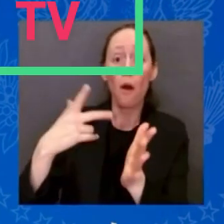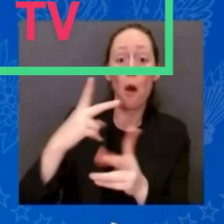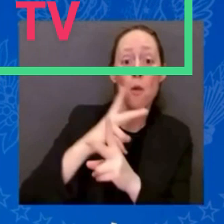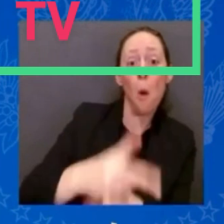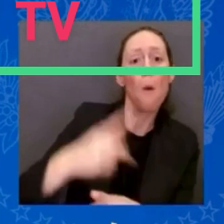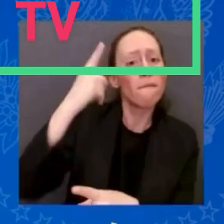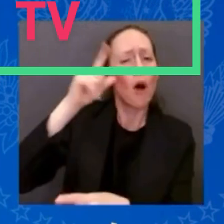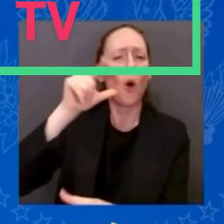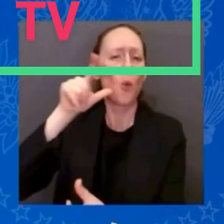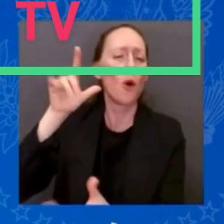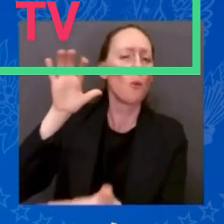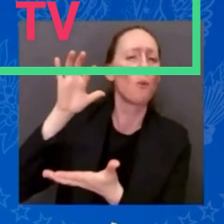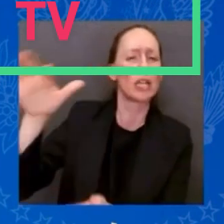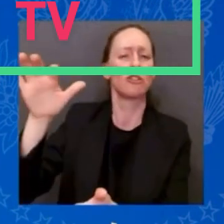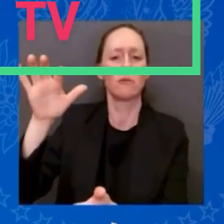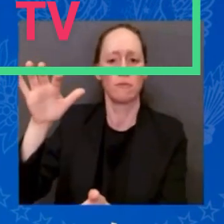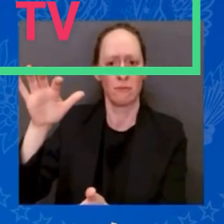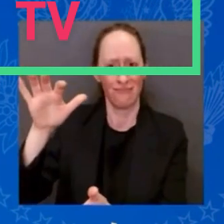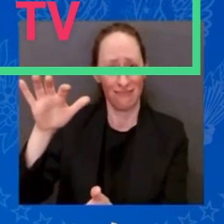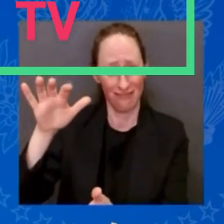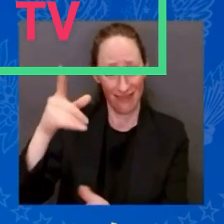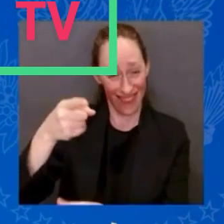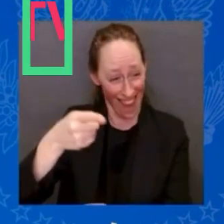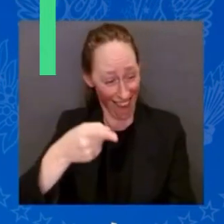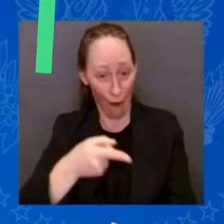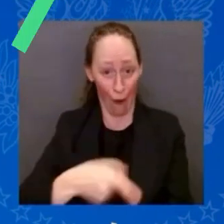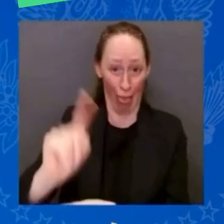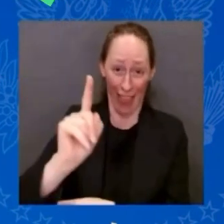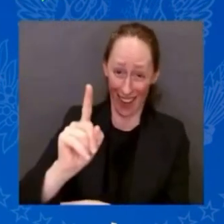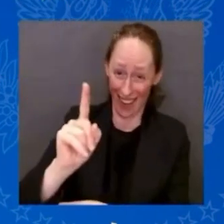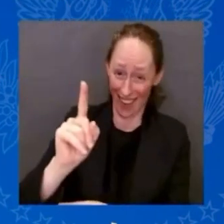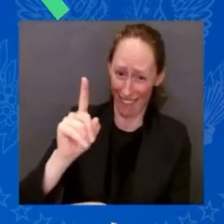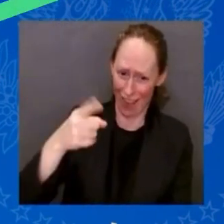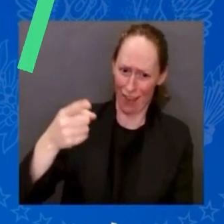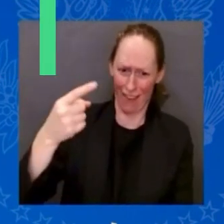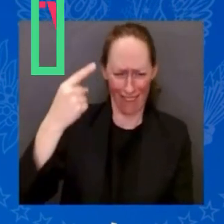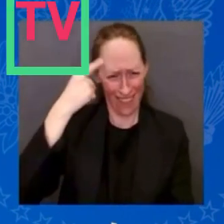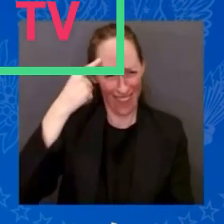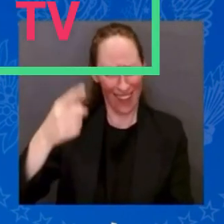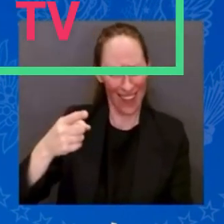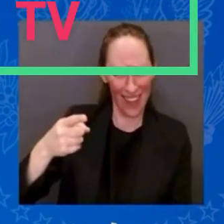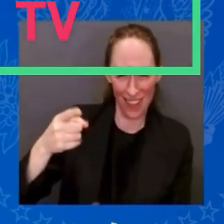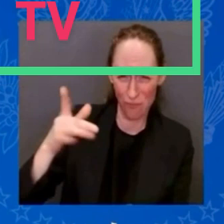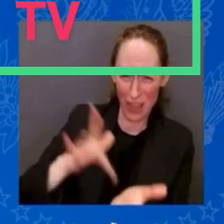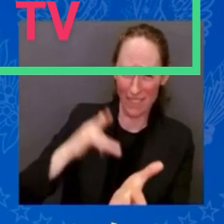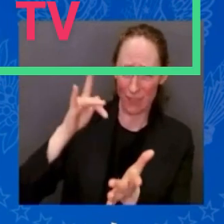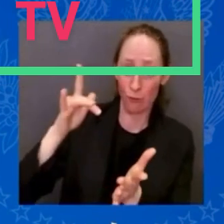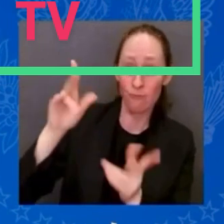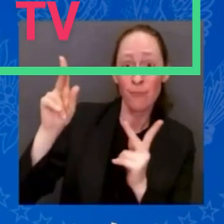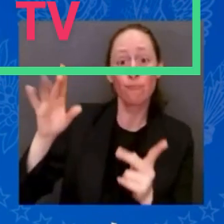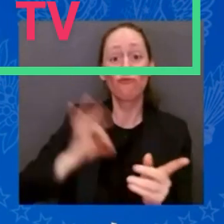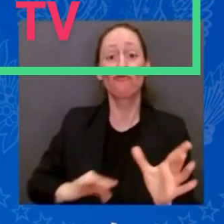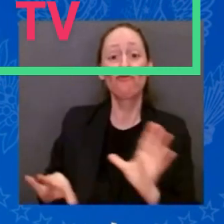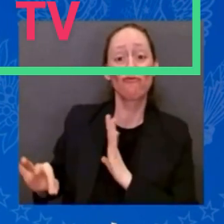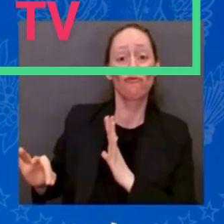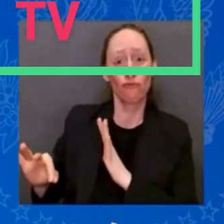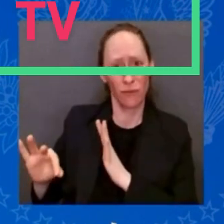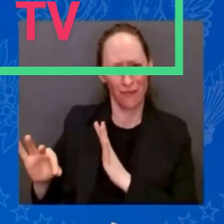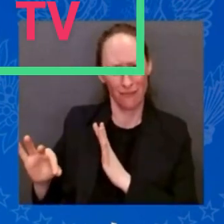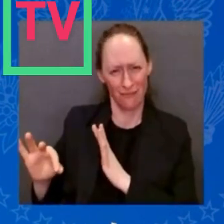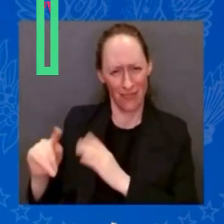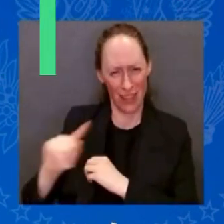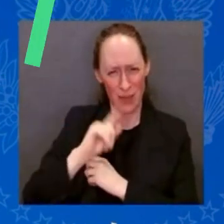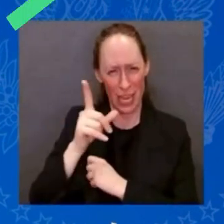I love their concern for the privilege. But I know who student loan borrowers are in this country. So do all you. The